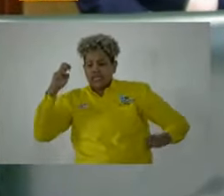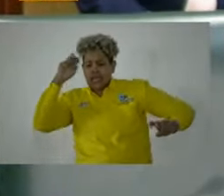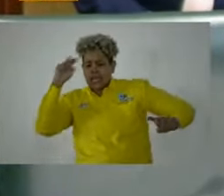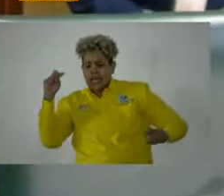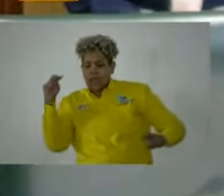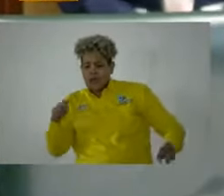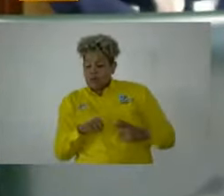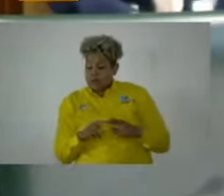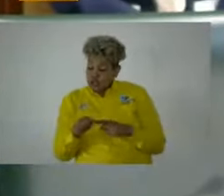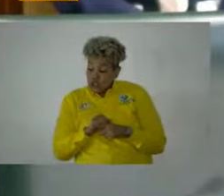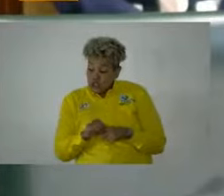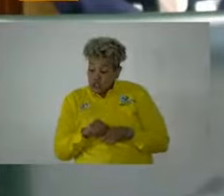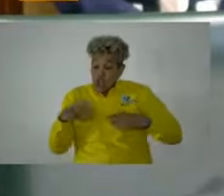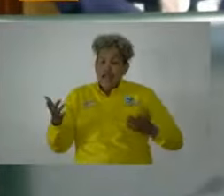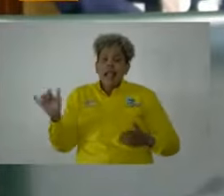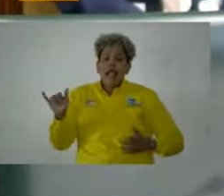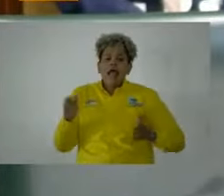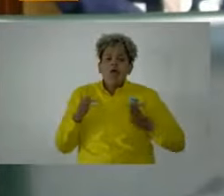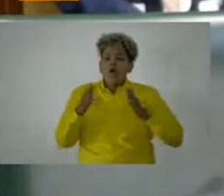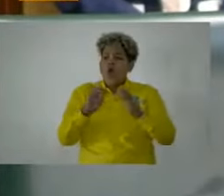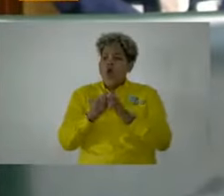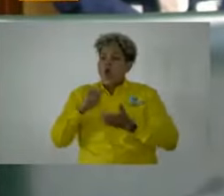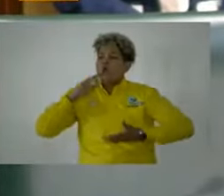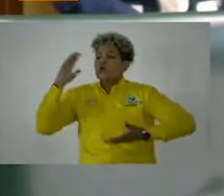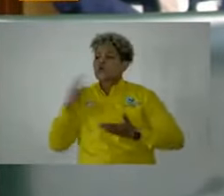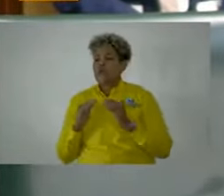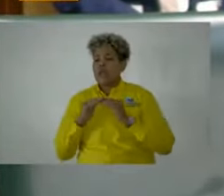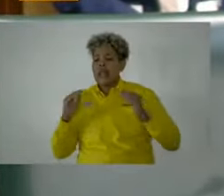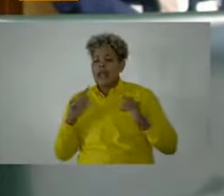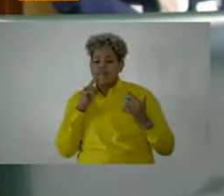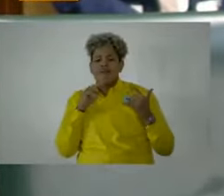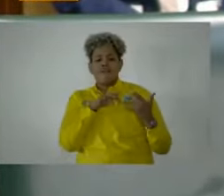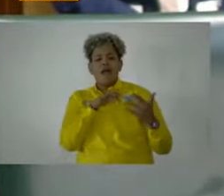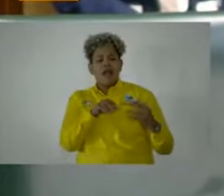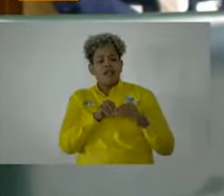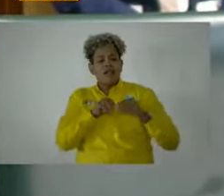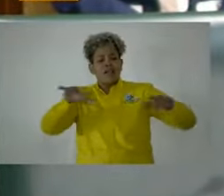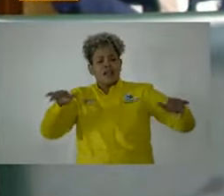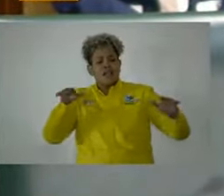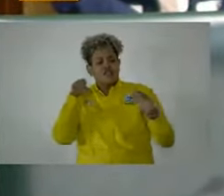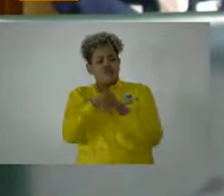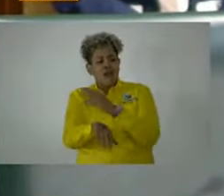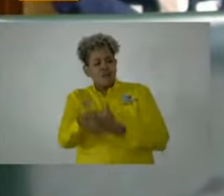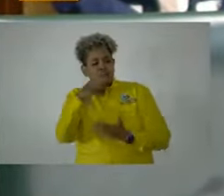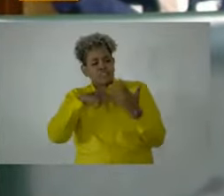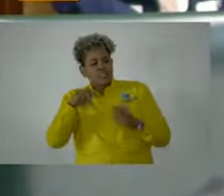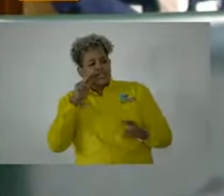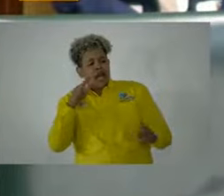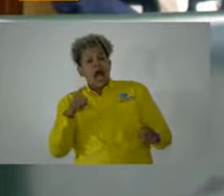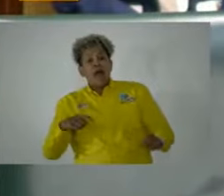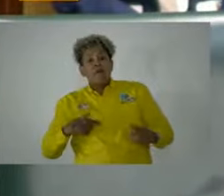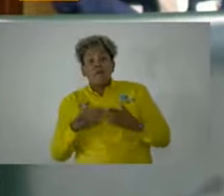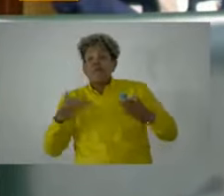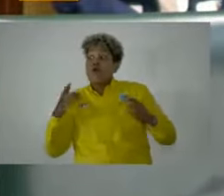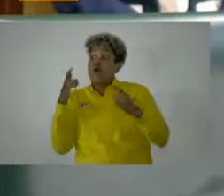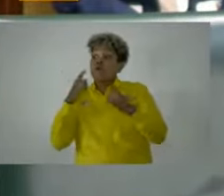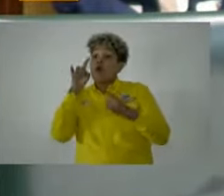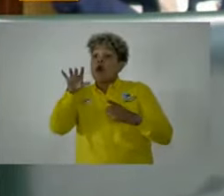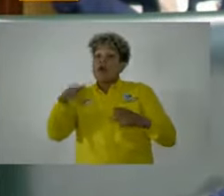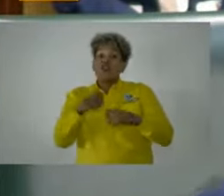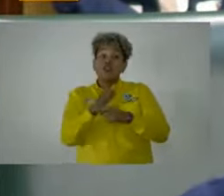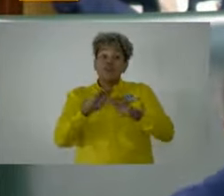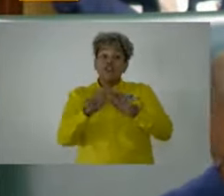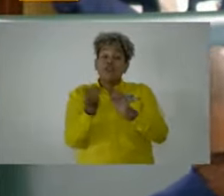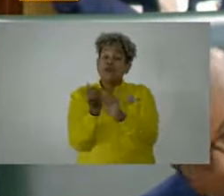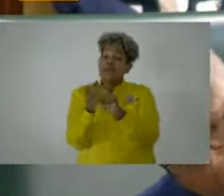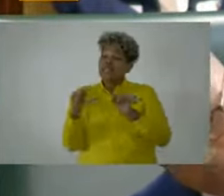education and training as a means to reduce the levels of violence and crime in our society. And I'm making the broader point that to make Jamaica